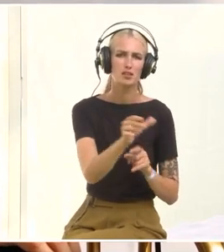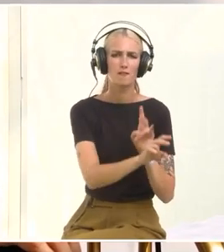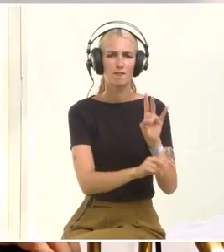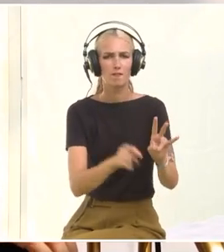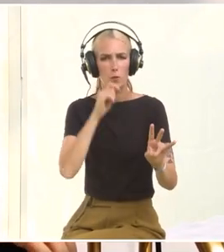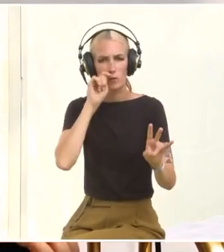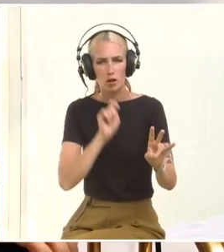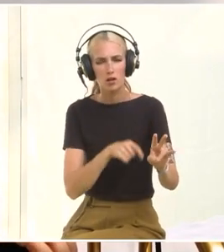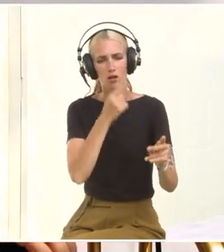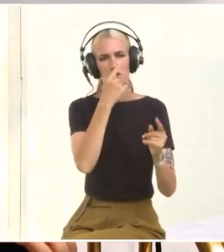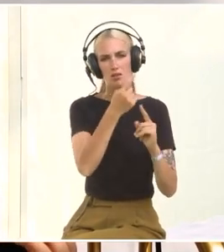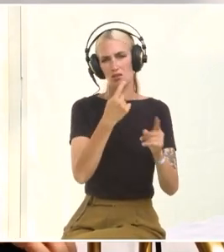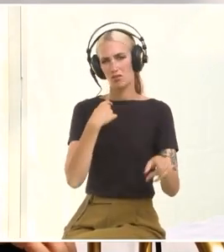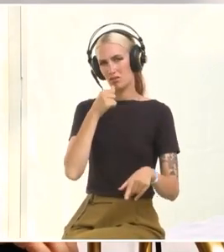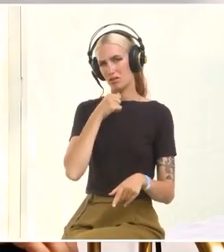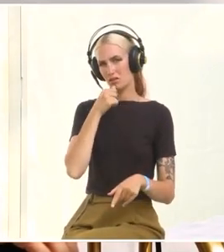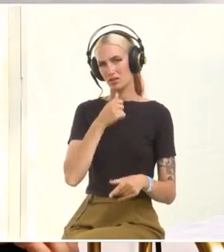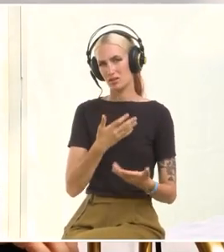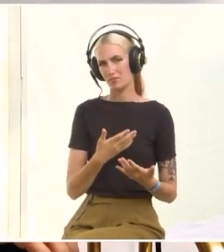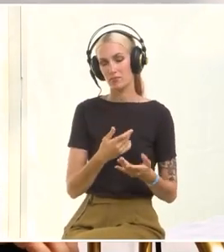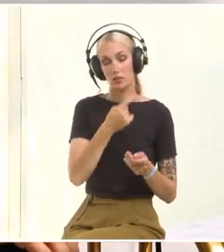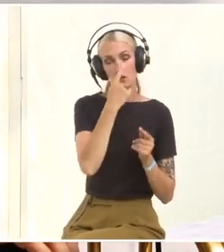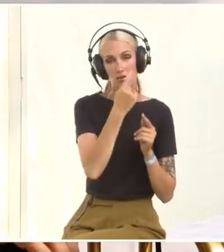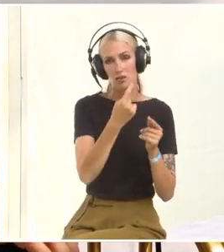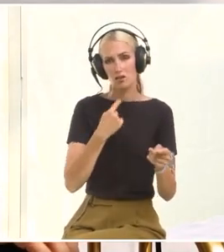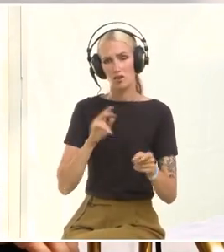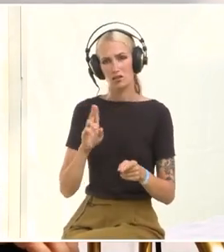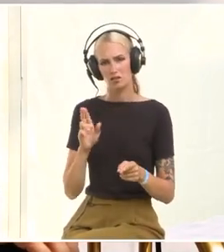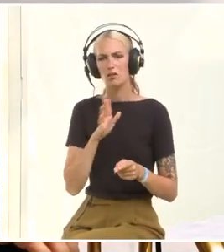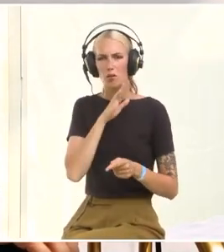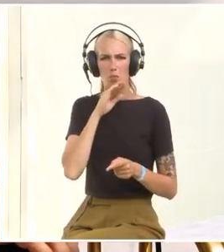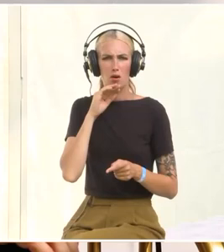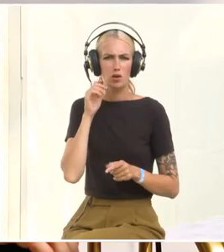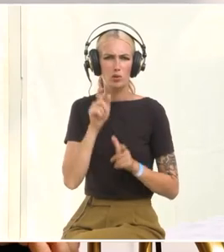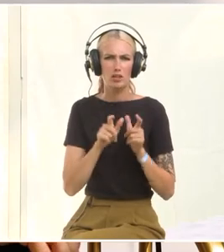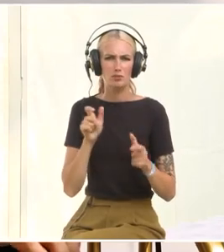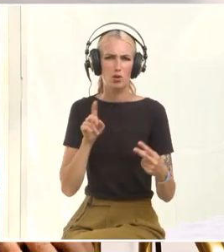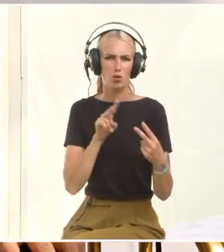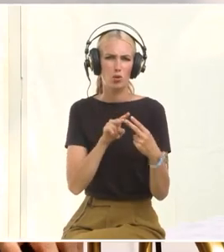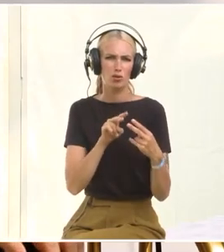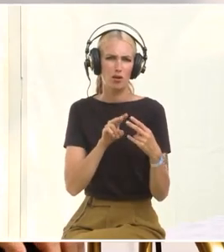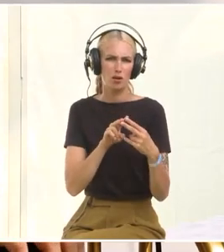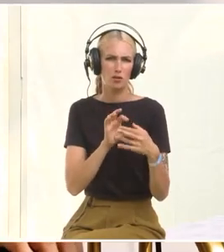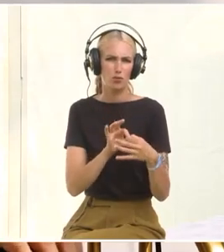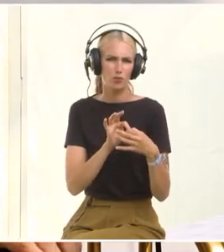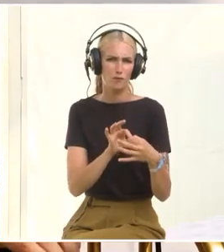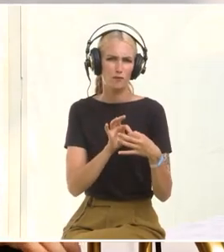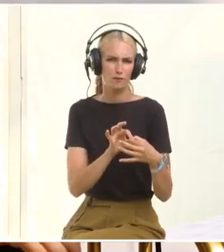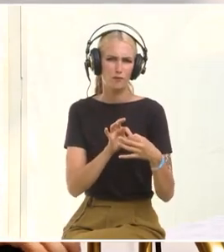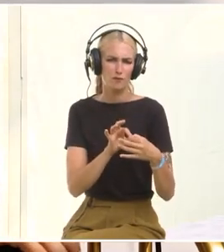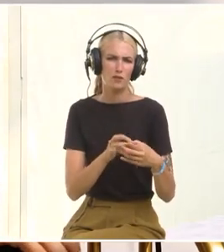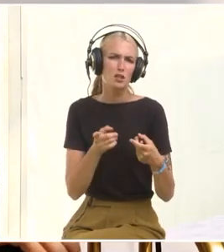is one thing. Those who returned, actually quite many kept these contacts, depending how well they